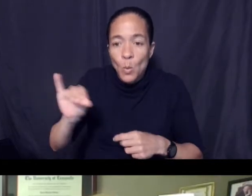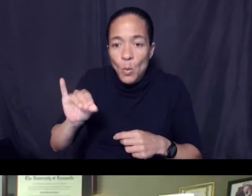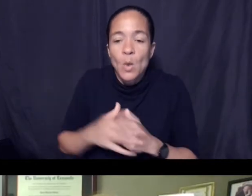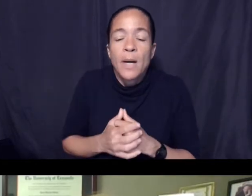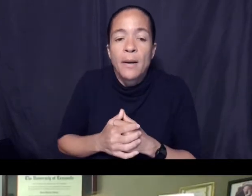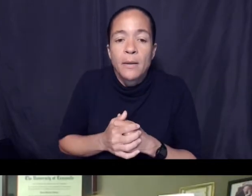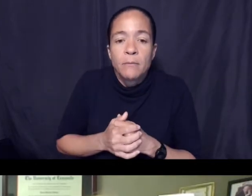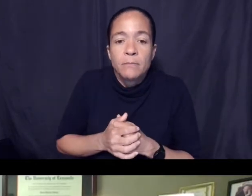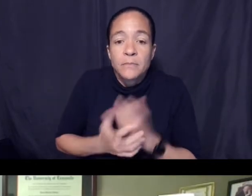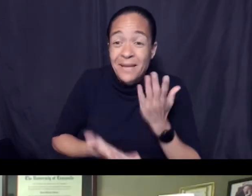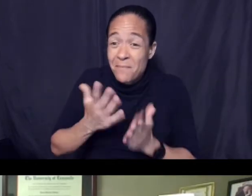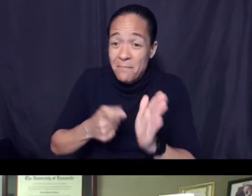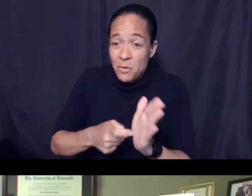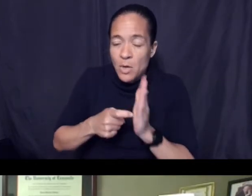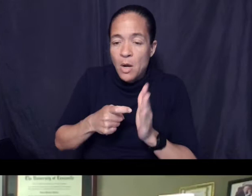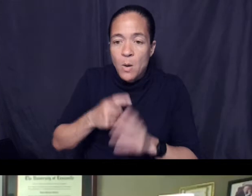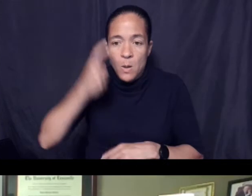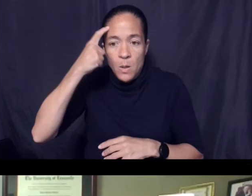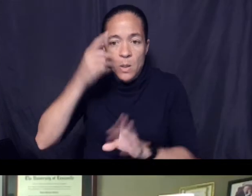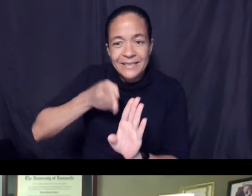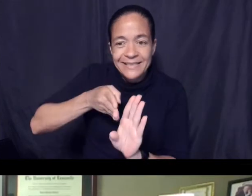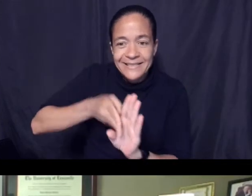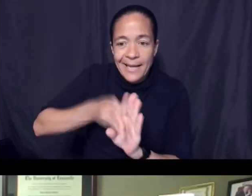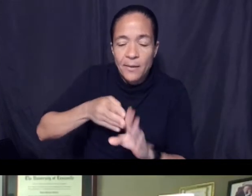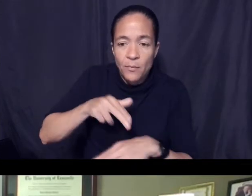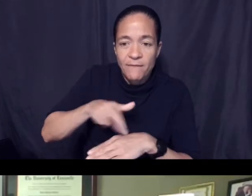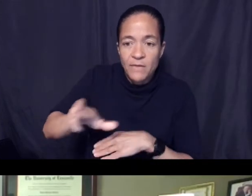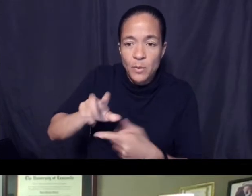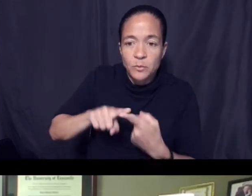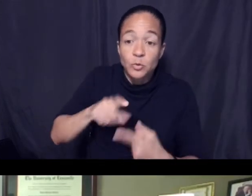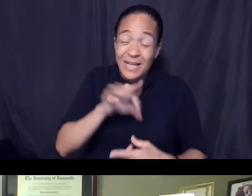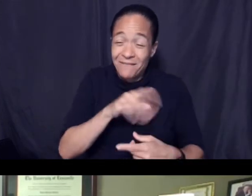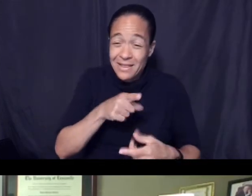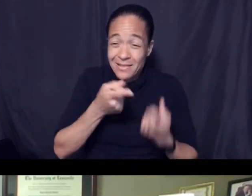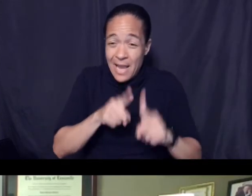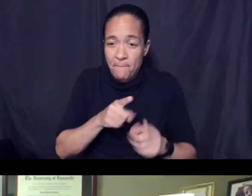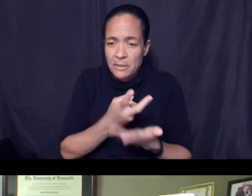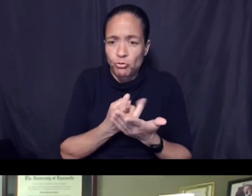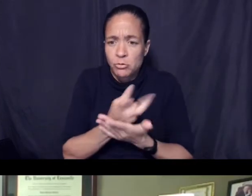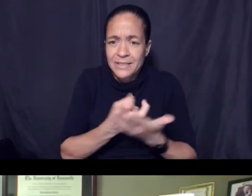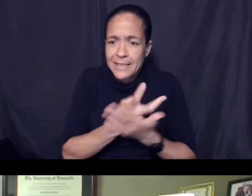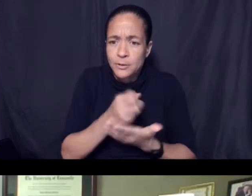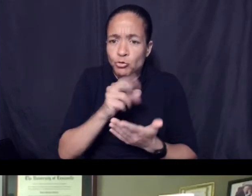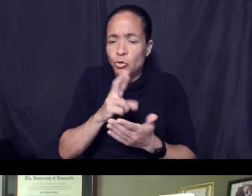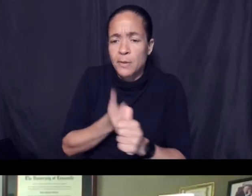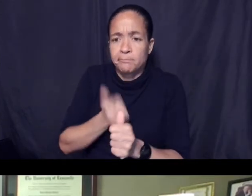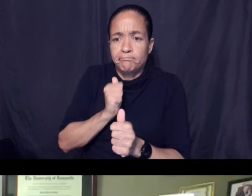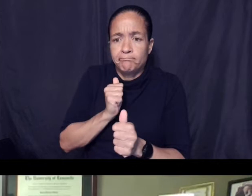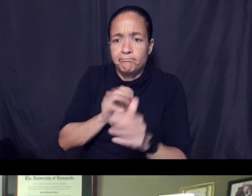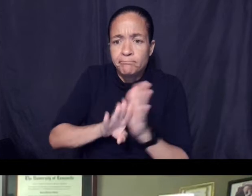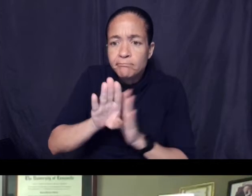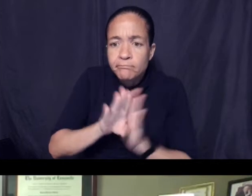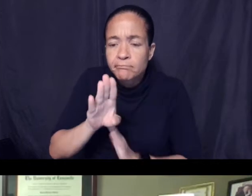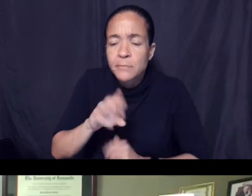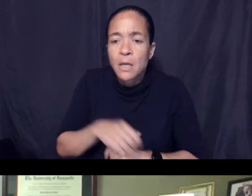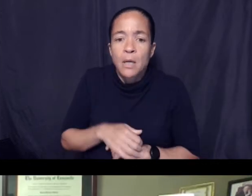and they may require neuropsych referrals as well. Okay, so babies with seizures or developmental delays, infants